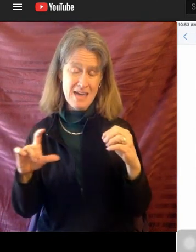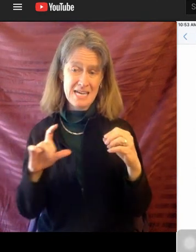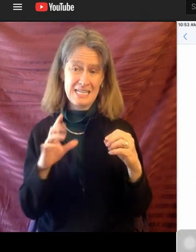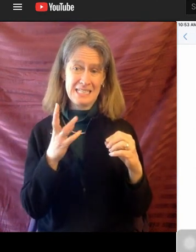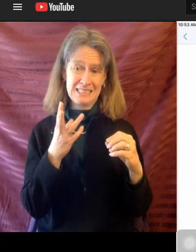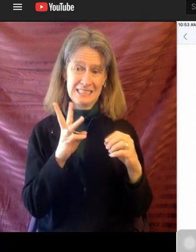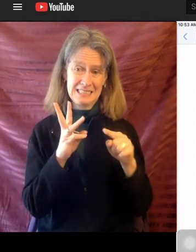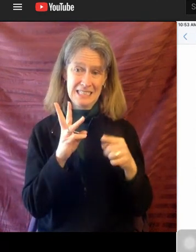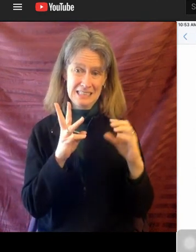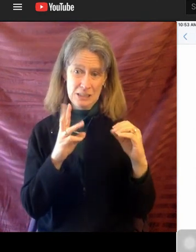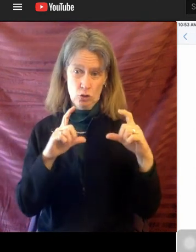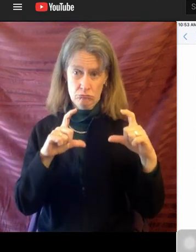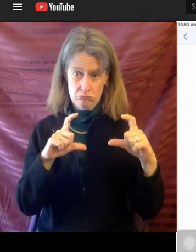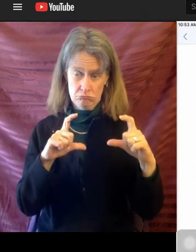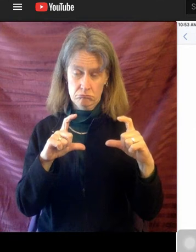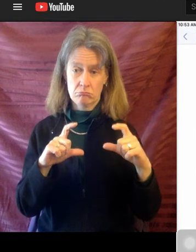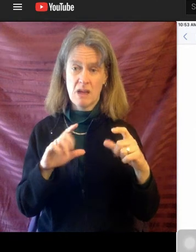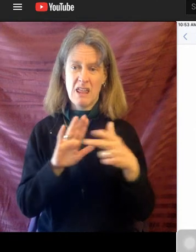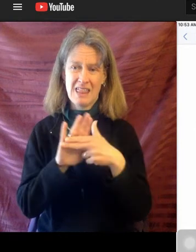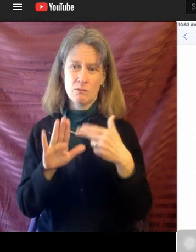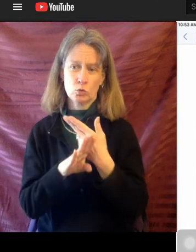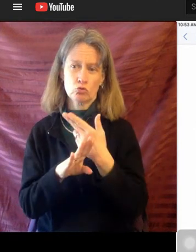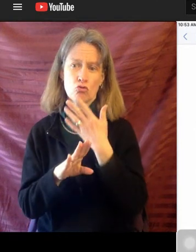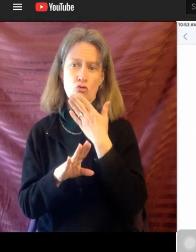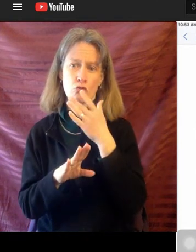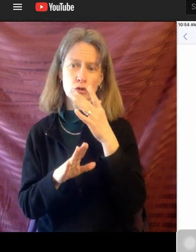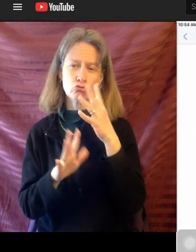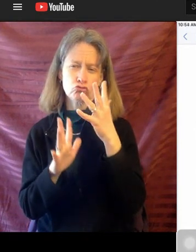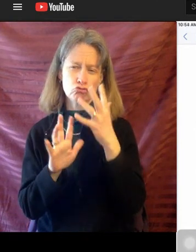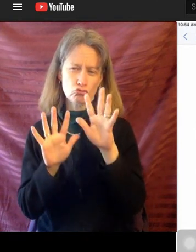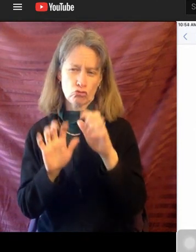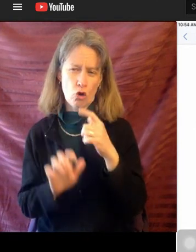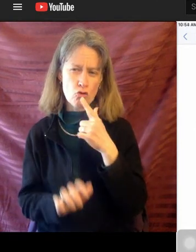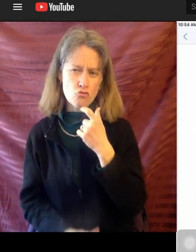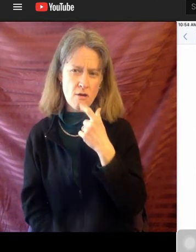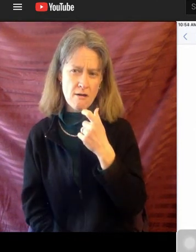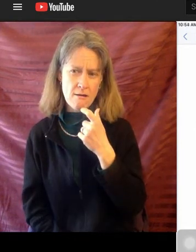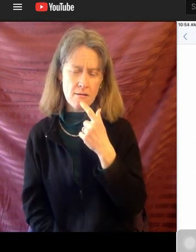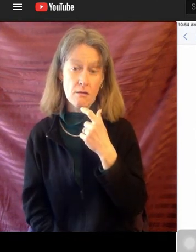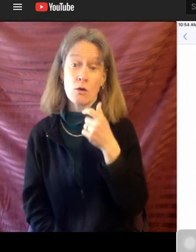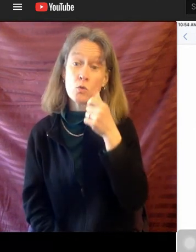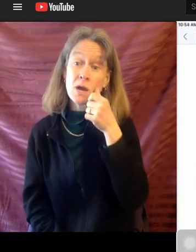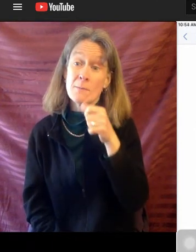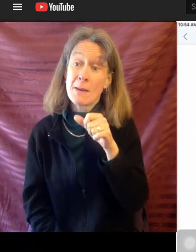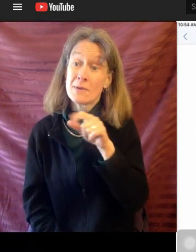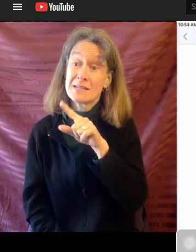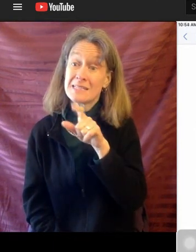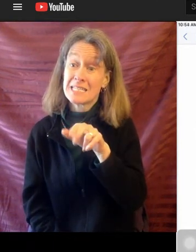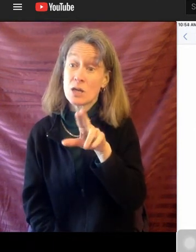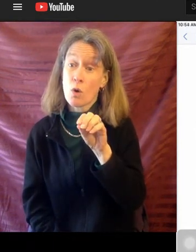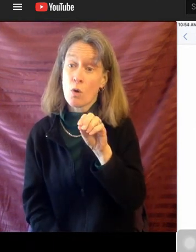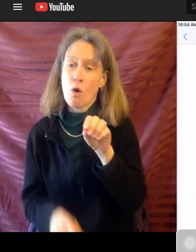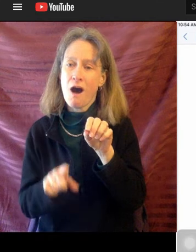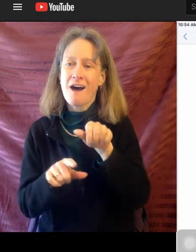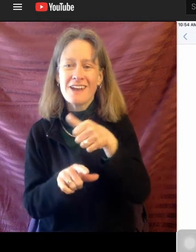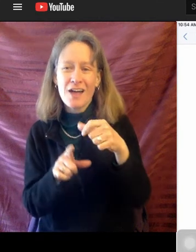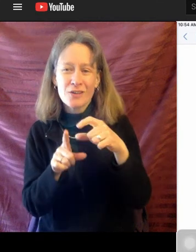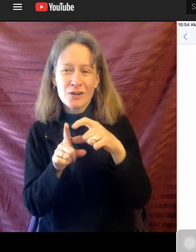And I labeled the zeros in dark red. Remember, your zeros are also called your